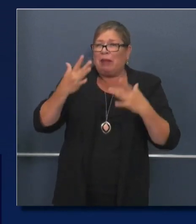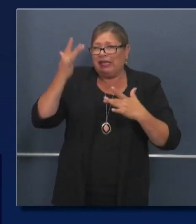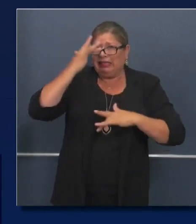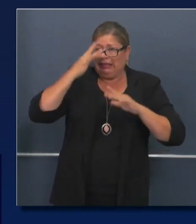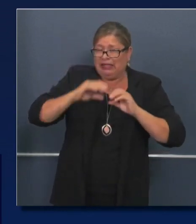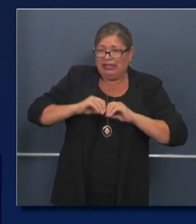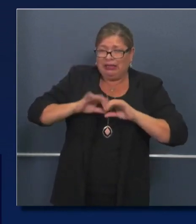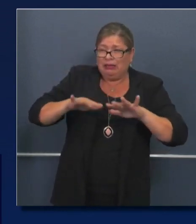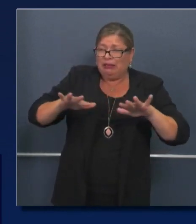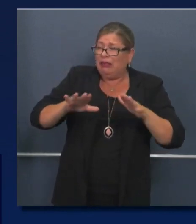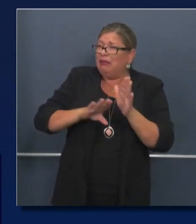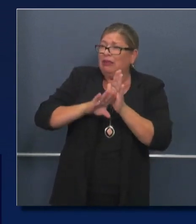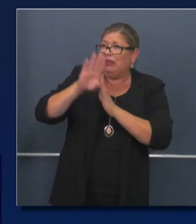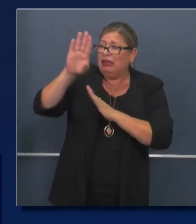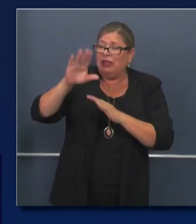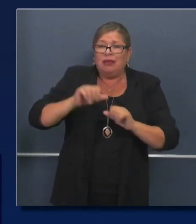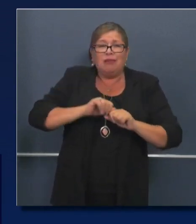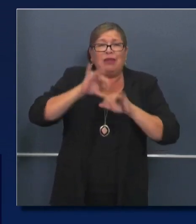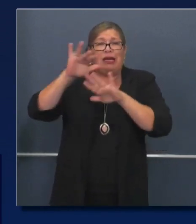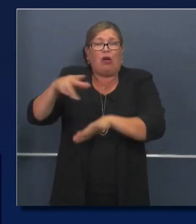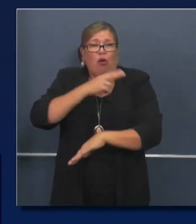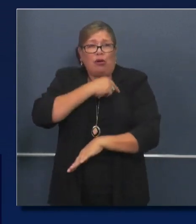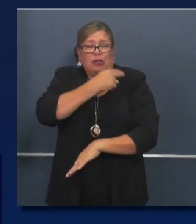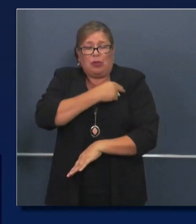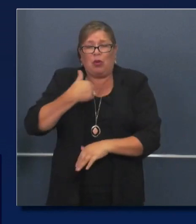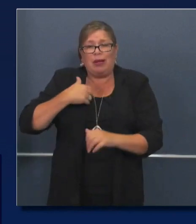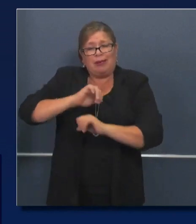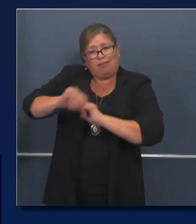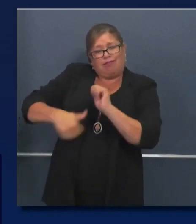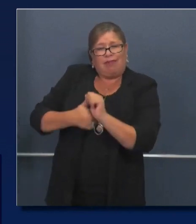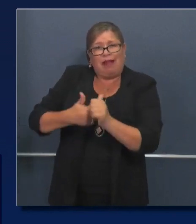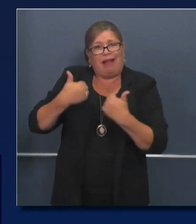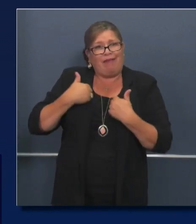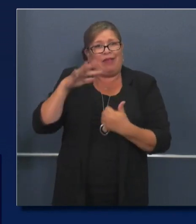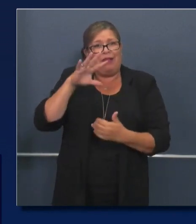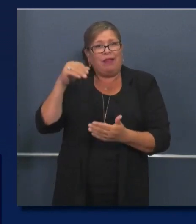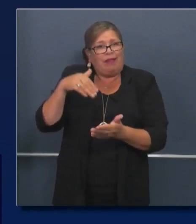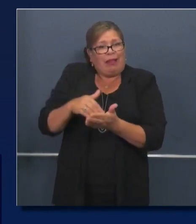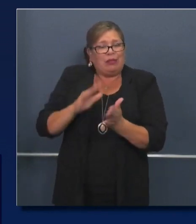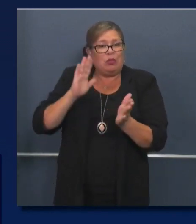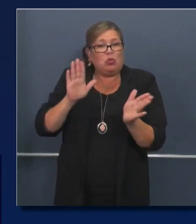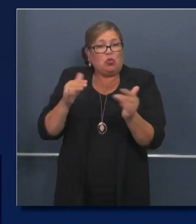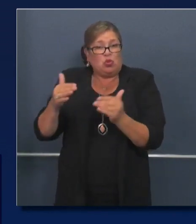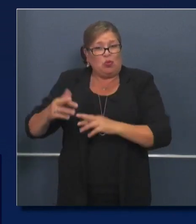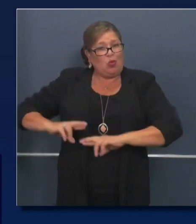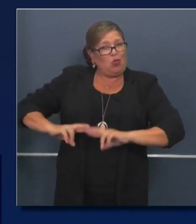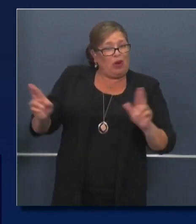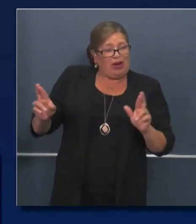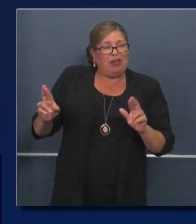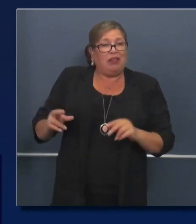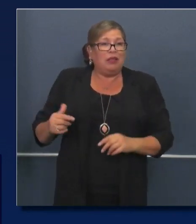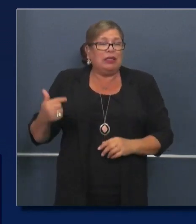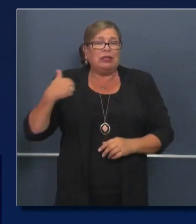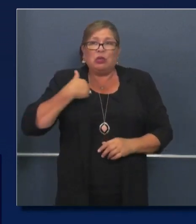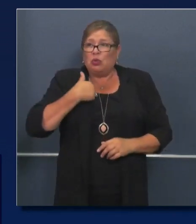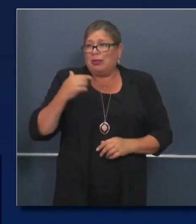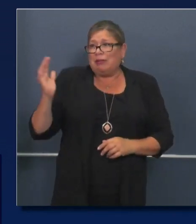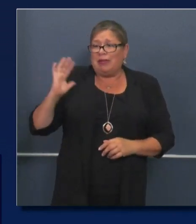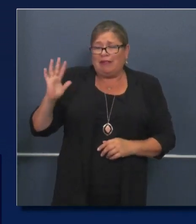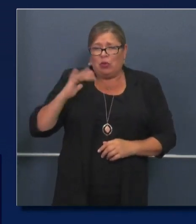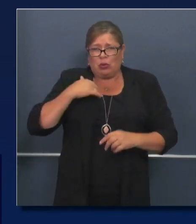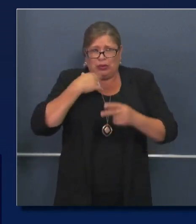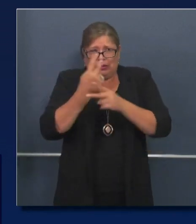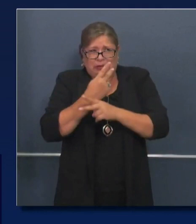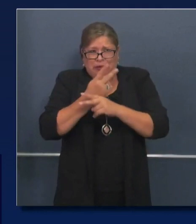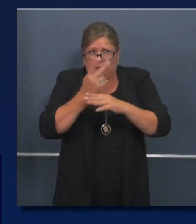Hospital Association, working with small, large hospitals and systems. And they were able to identify a surge capacity